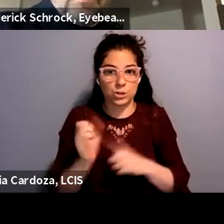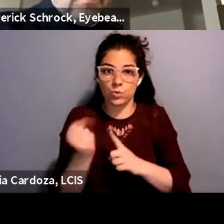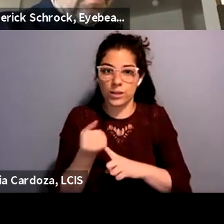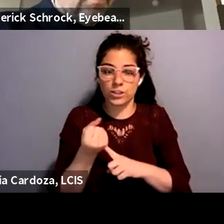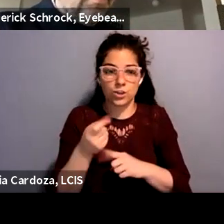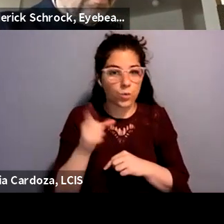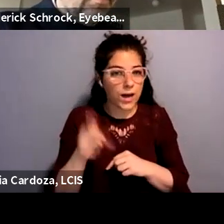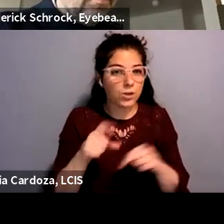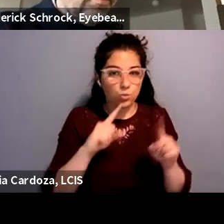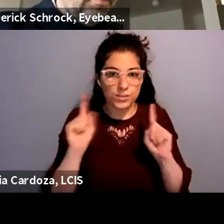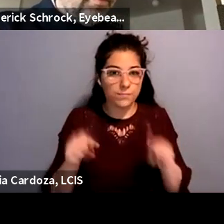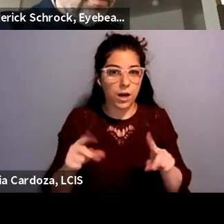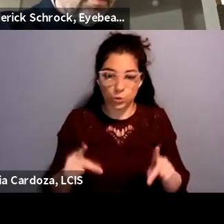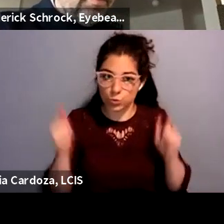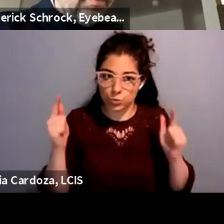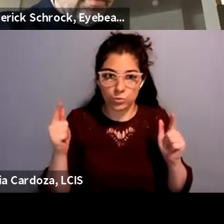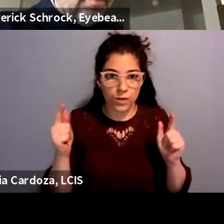to respond to, right?